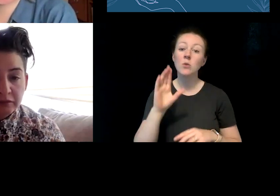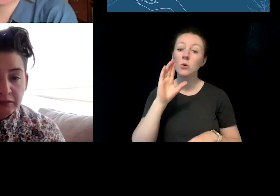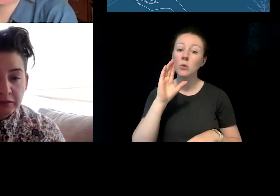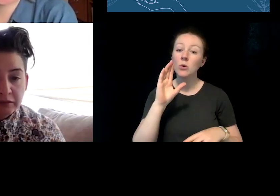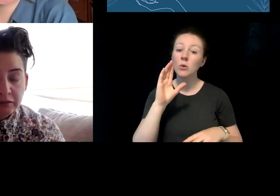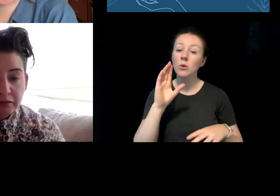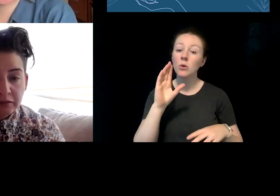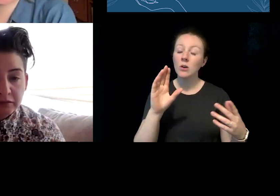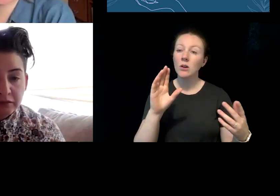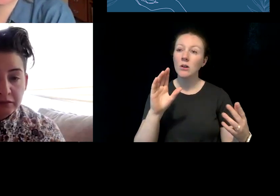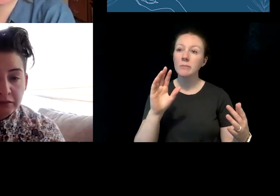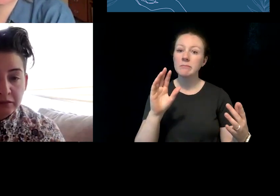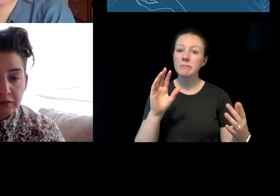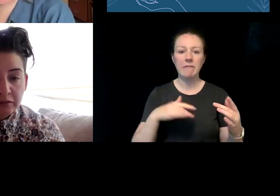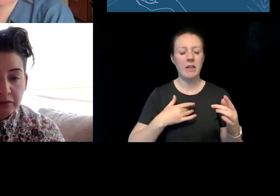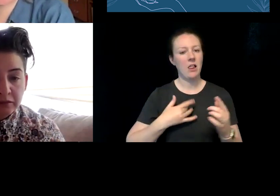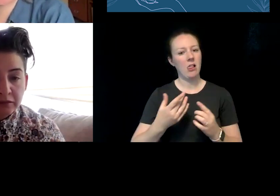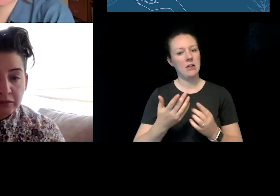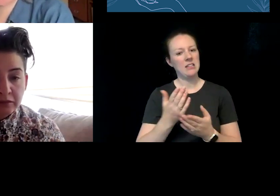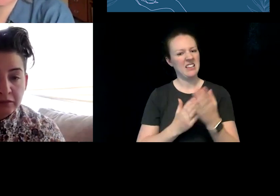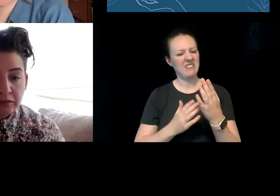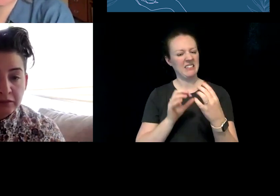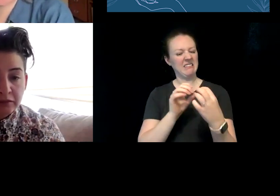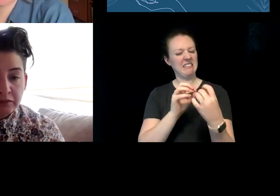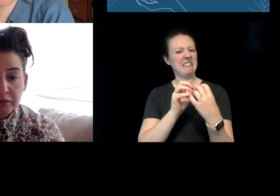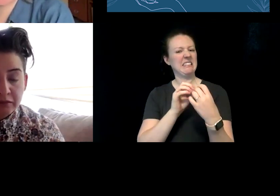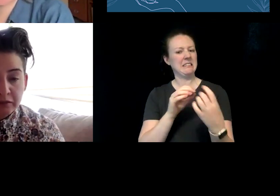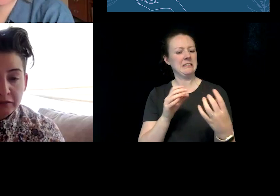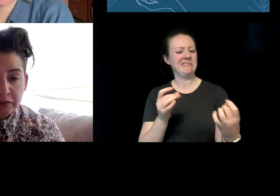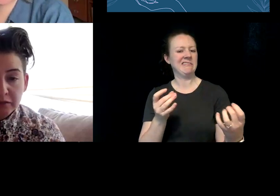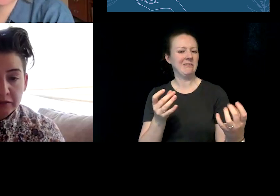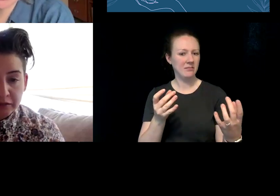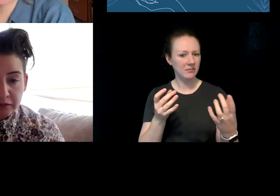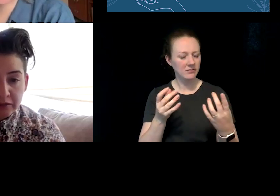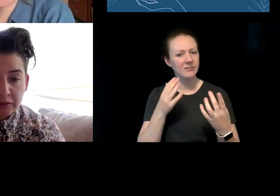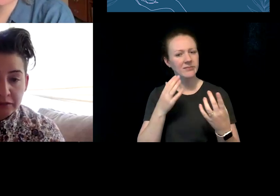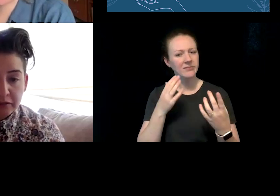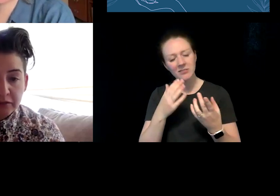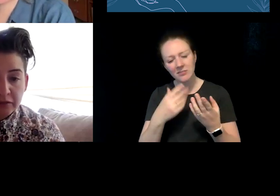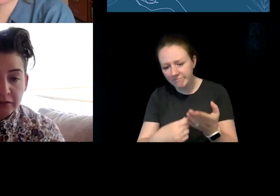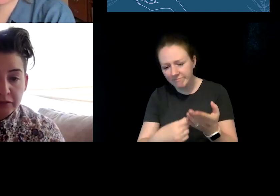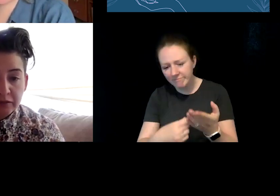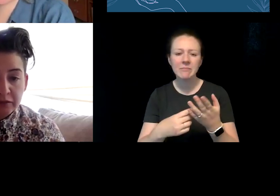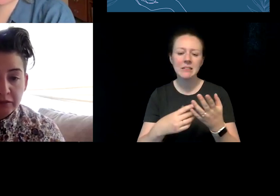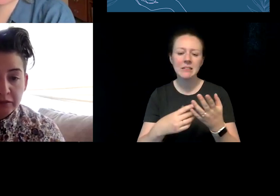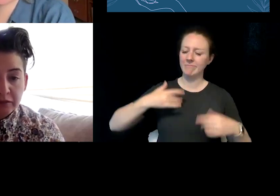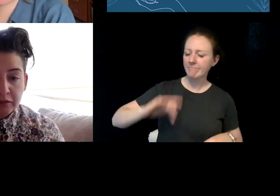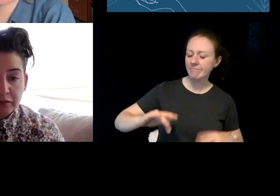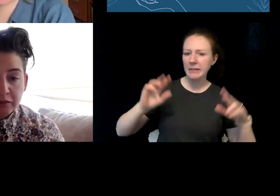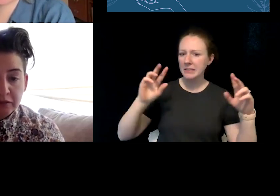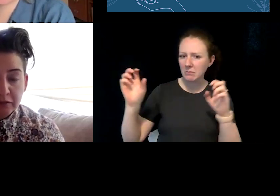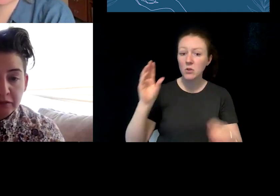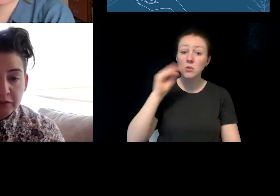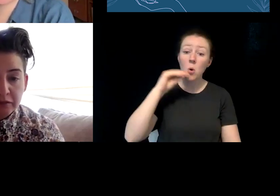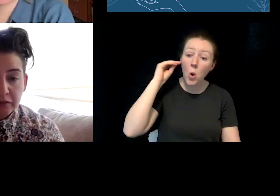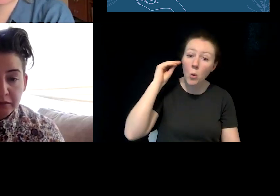because with those pieces, we talk about home, we talk about friends, we talk about family, and we all have those, whether